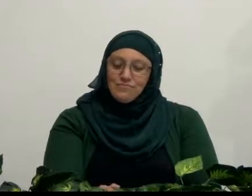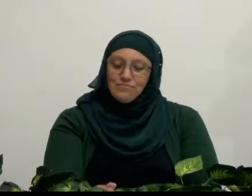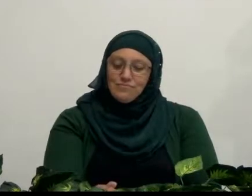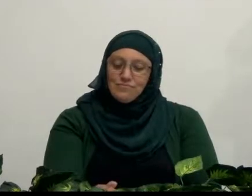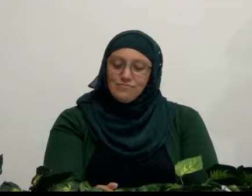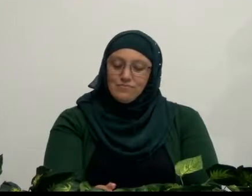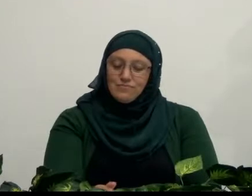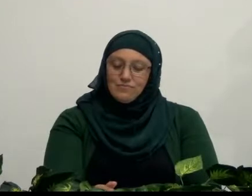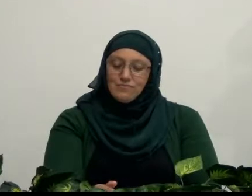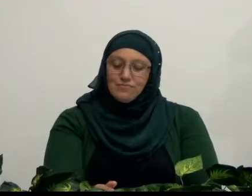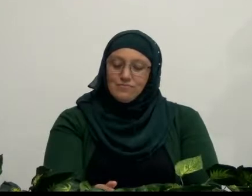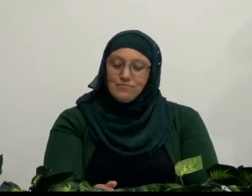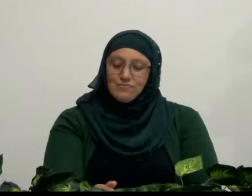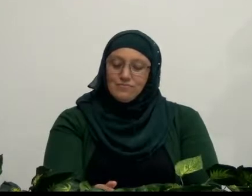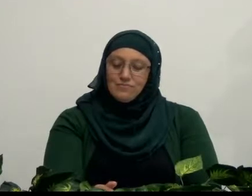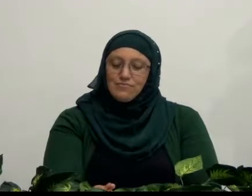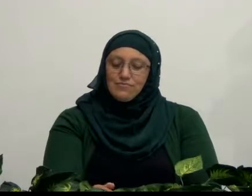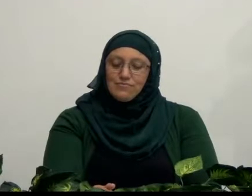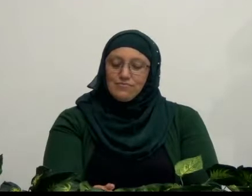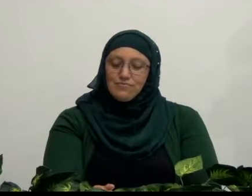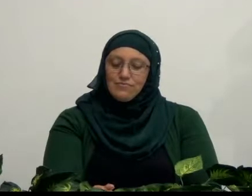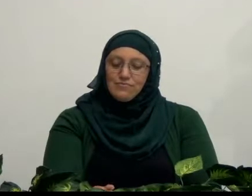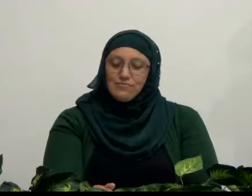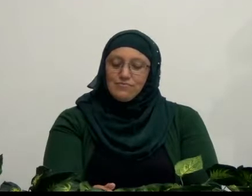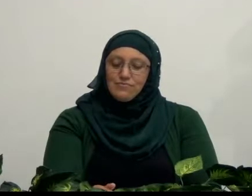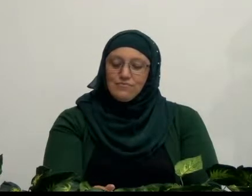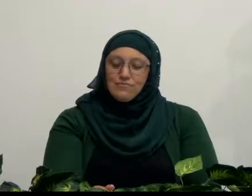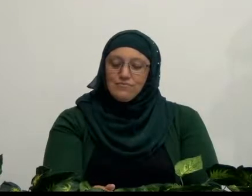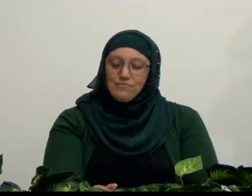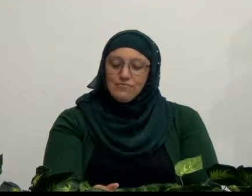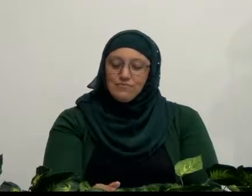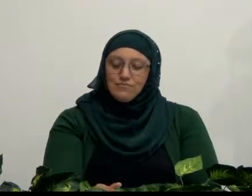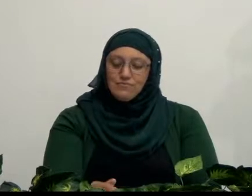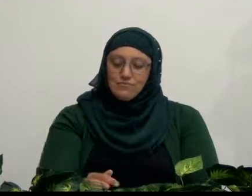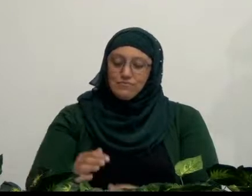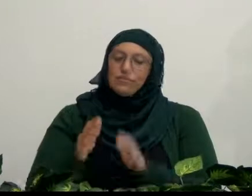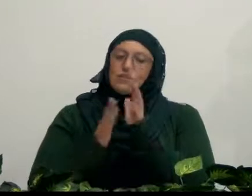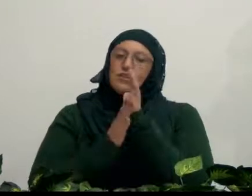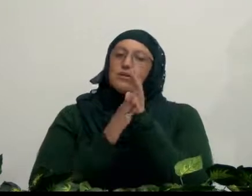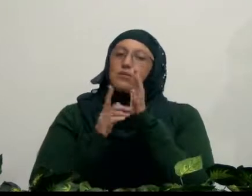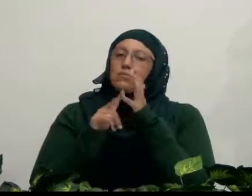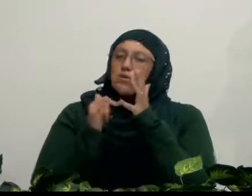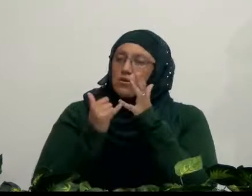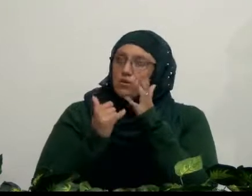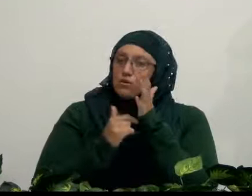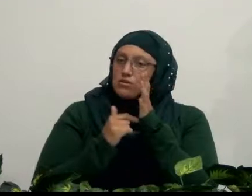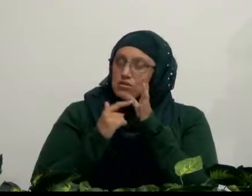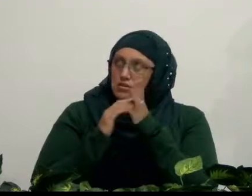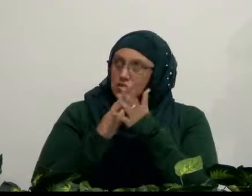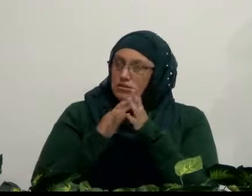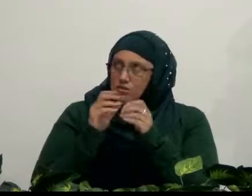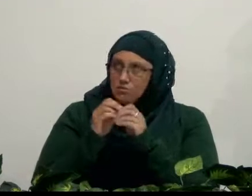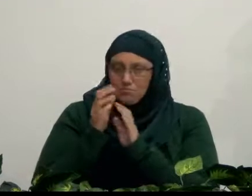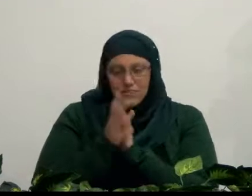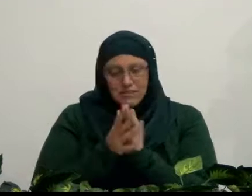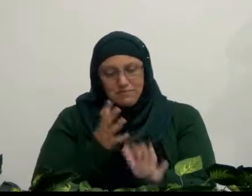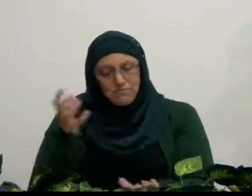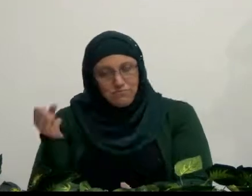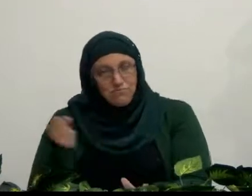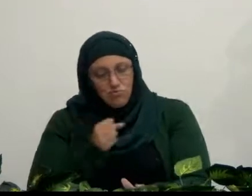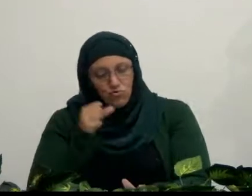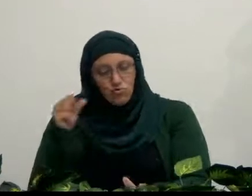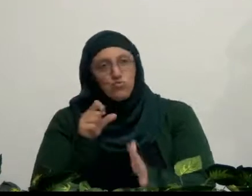is the mustahab? This mustahab, as I will explain, the historical background of it was introduced by the Holy Prophet of Islam